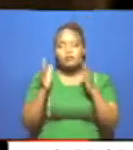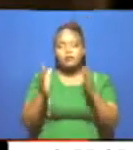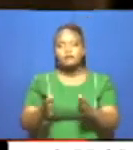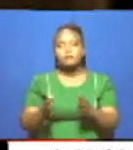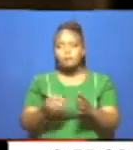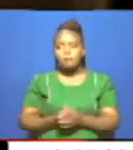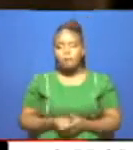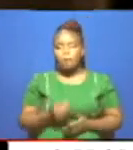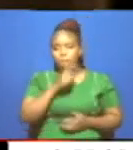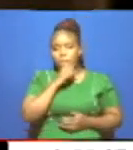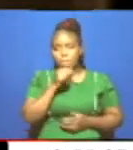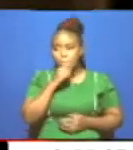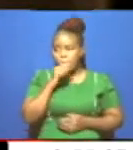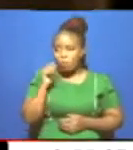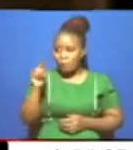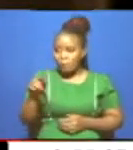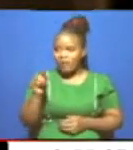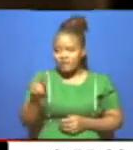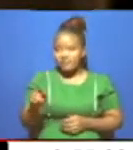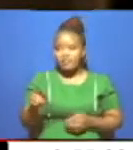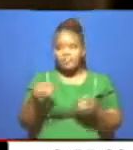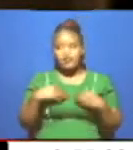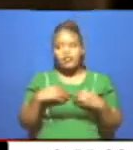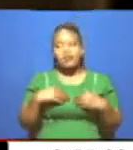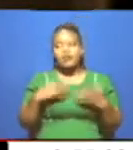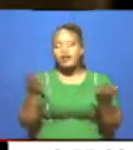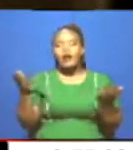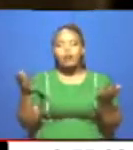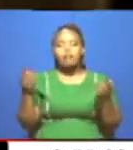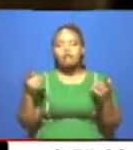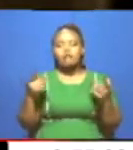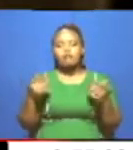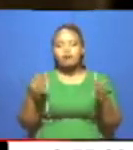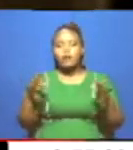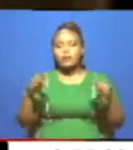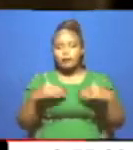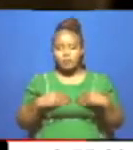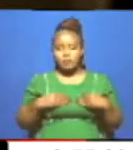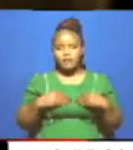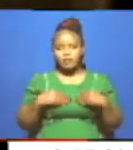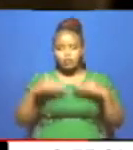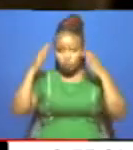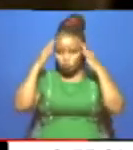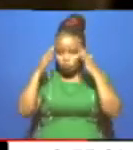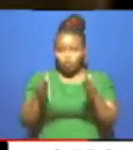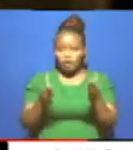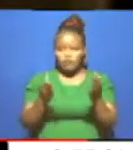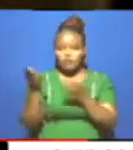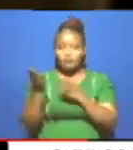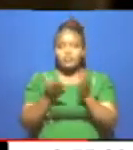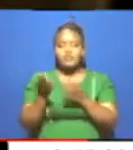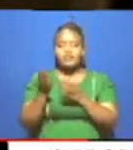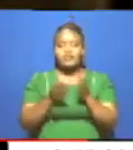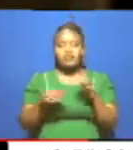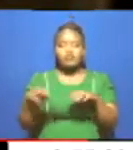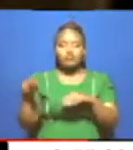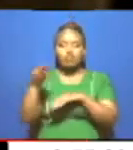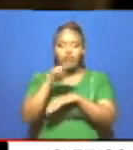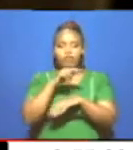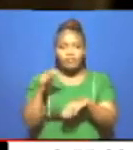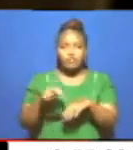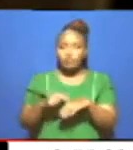known, has given himself to the service of our country, of our nation, has for most of his